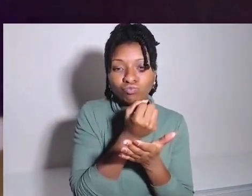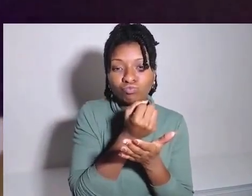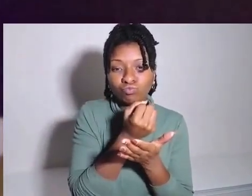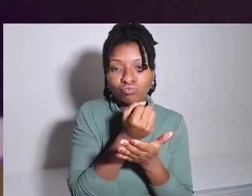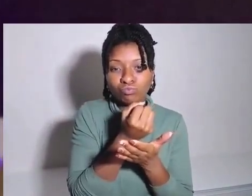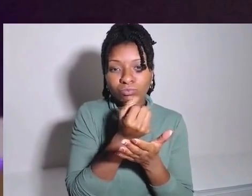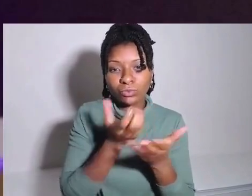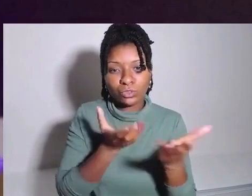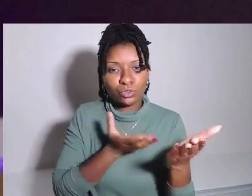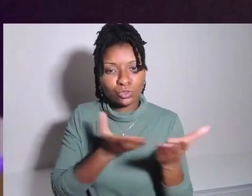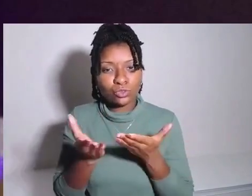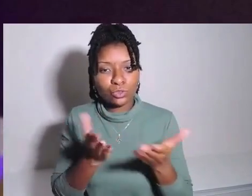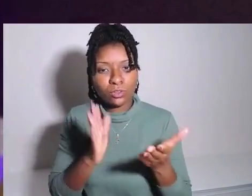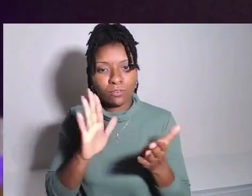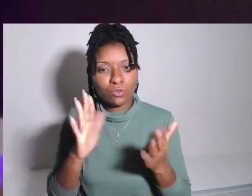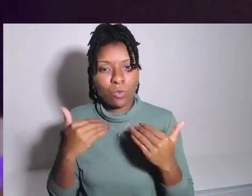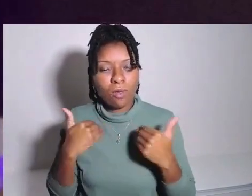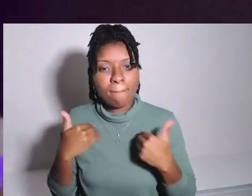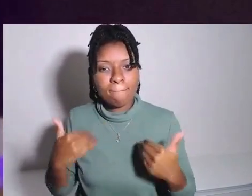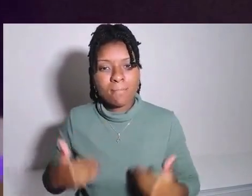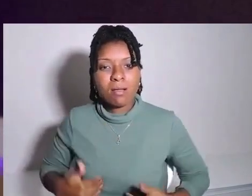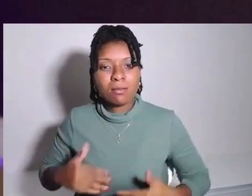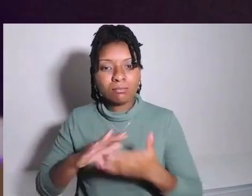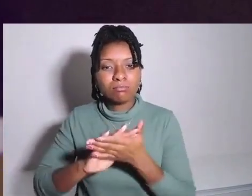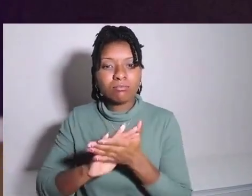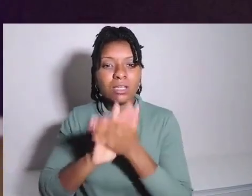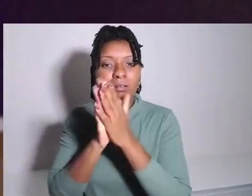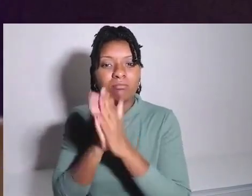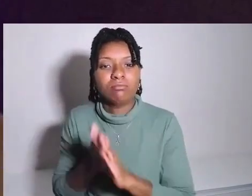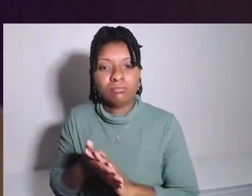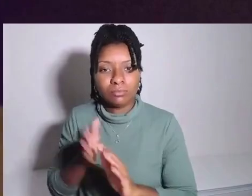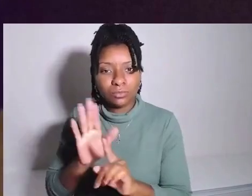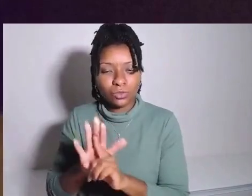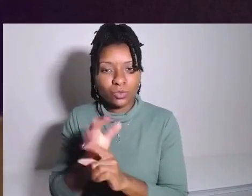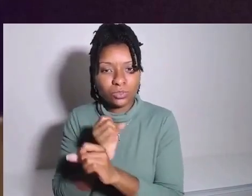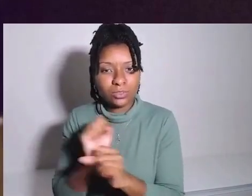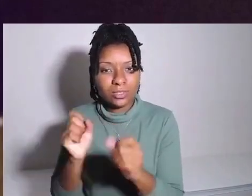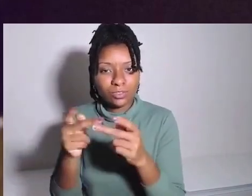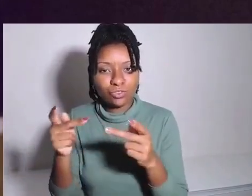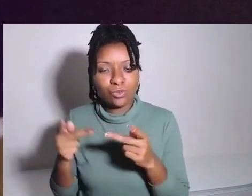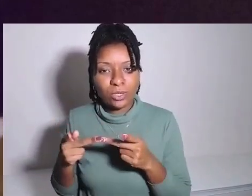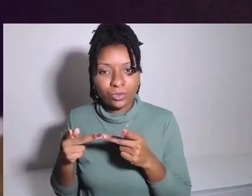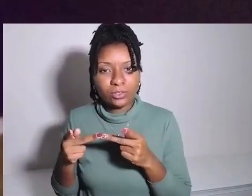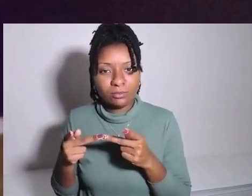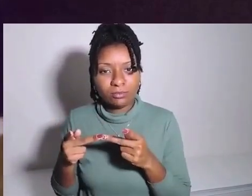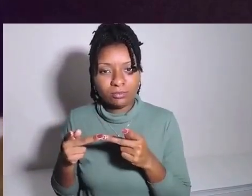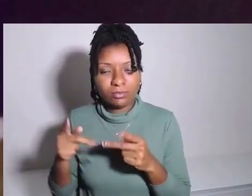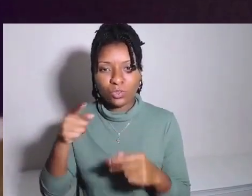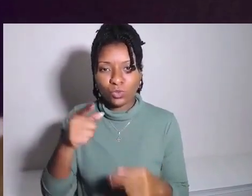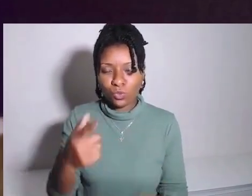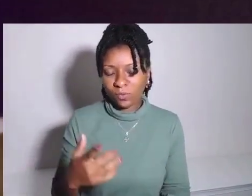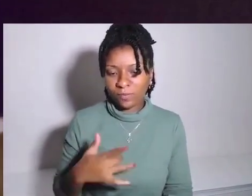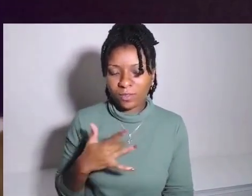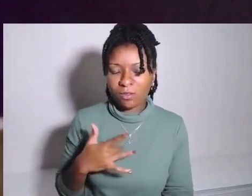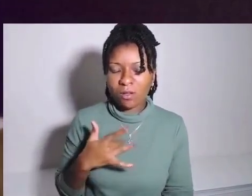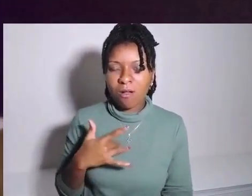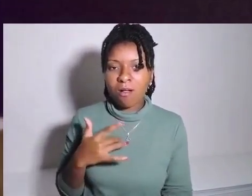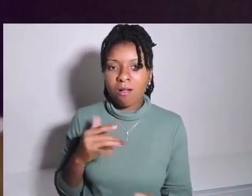to your body being your sanctuary and you being home here.